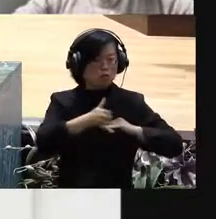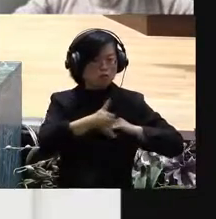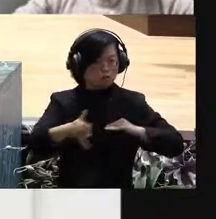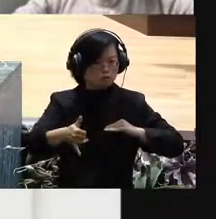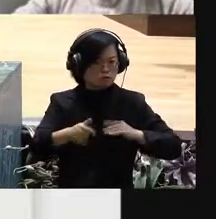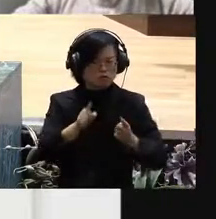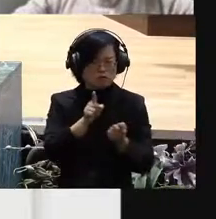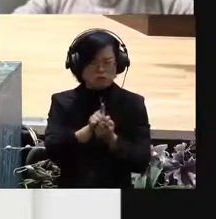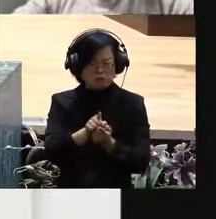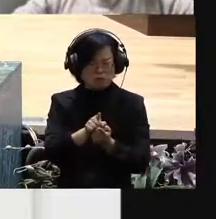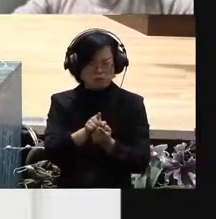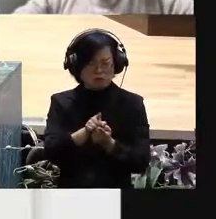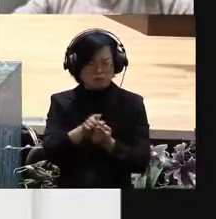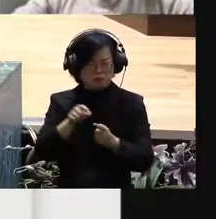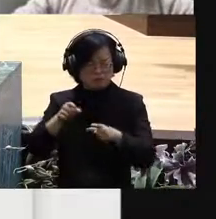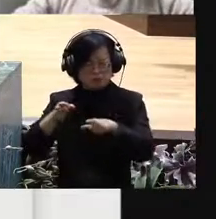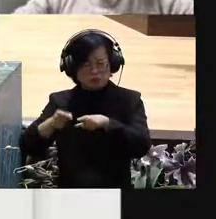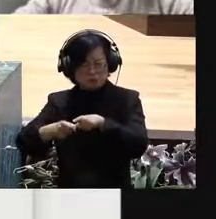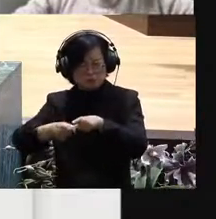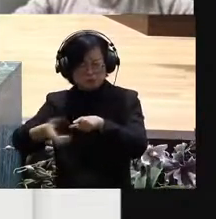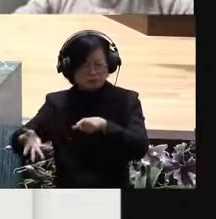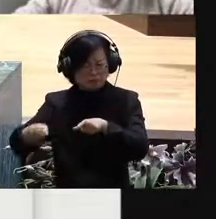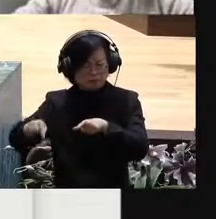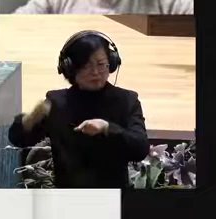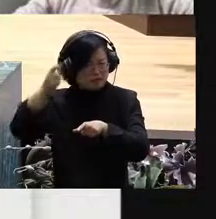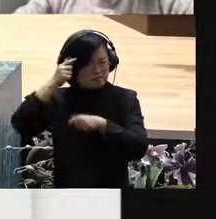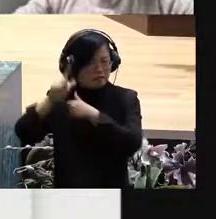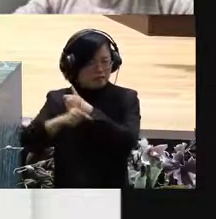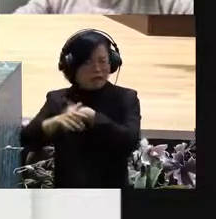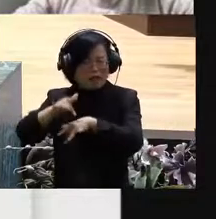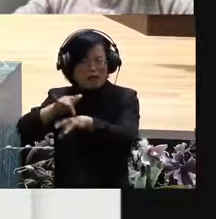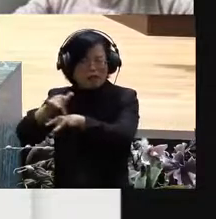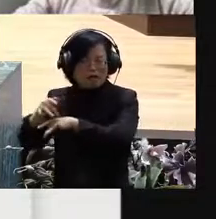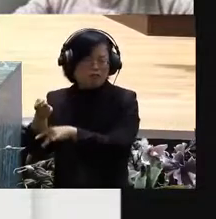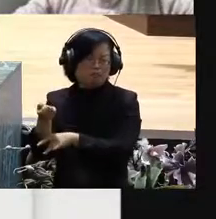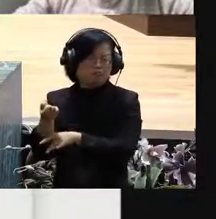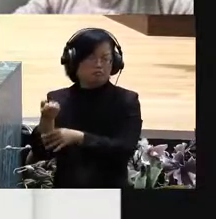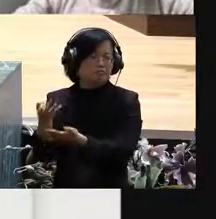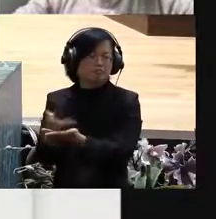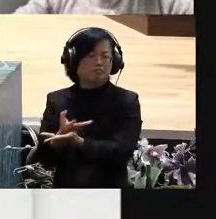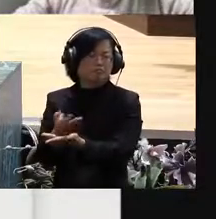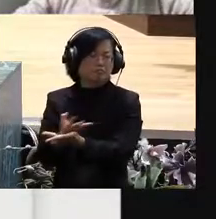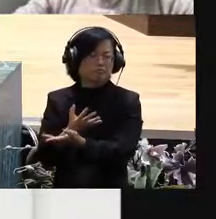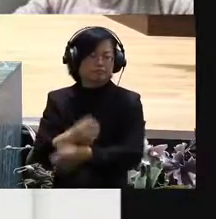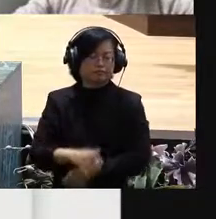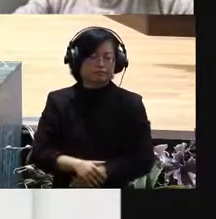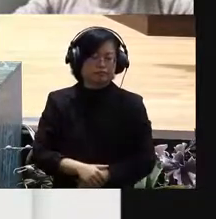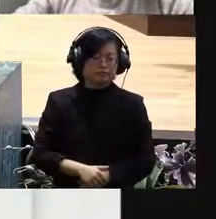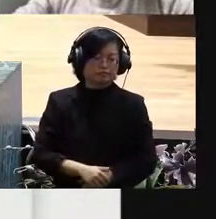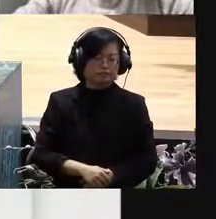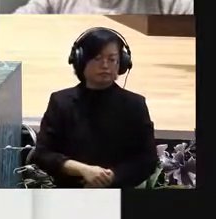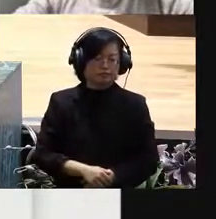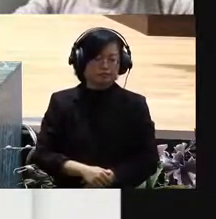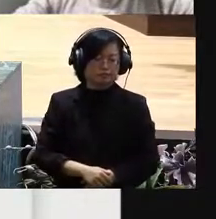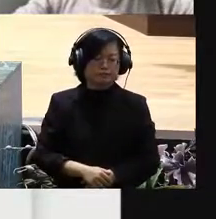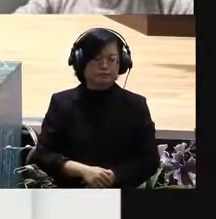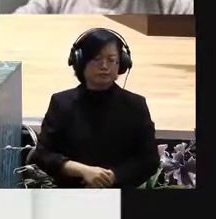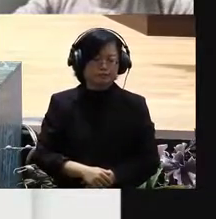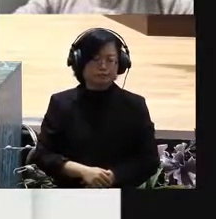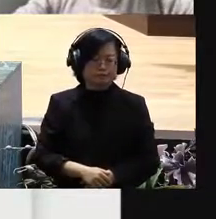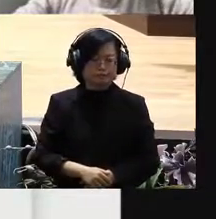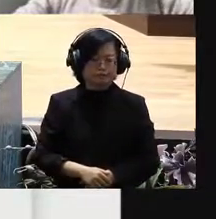is. So to overcome this challenge, we recently published an open data playbook that explains the basic concepts of open